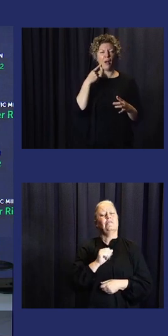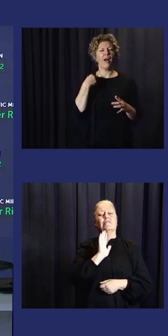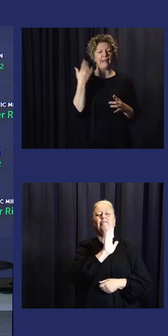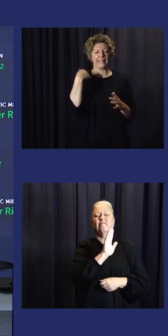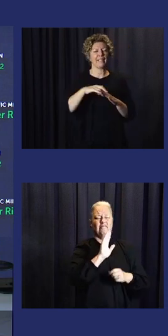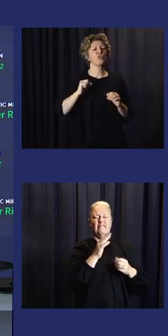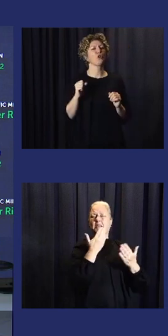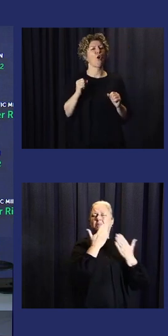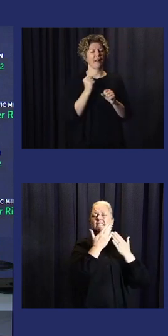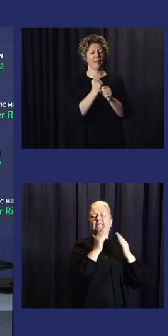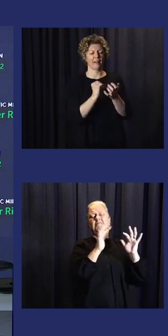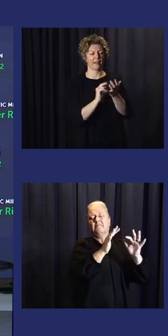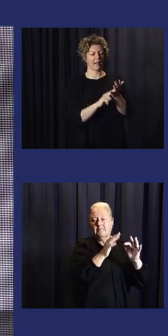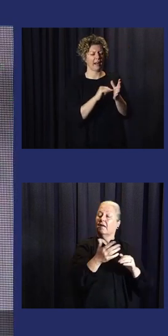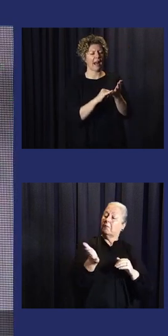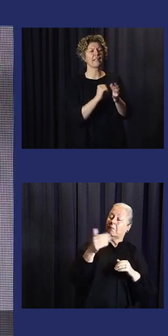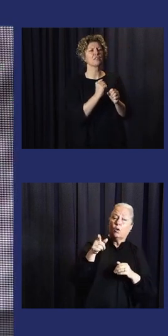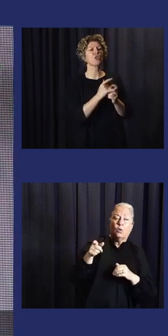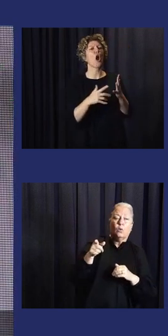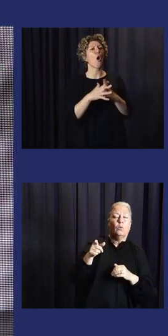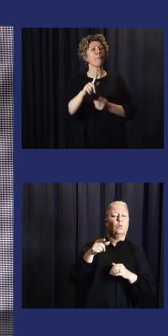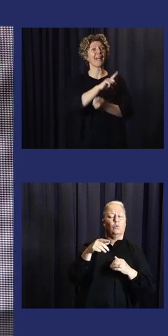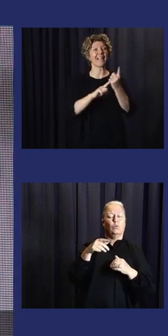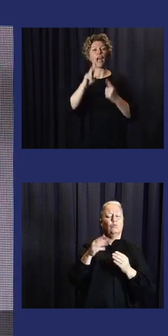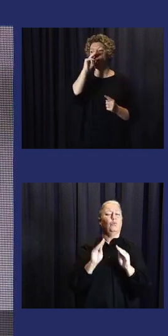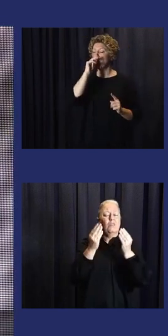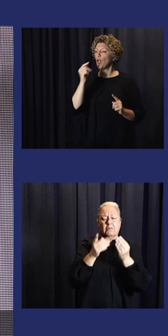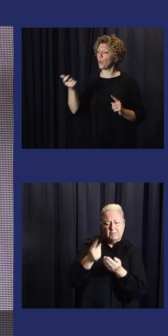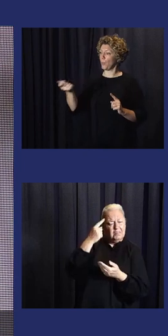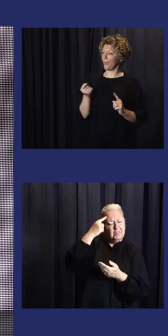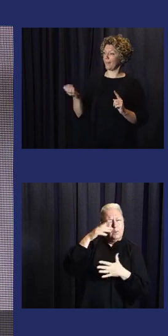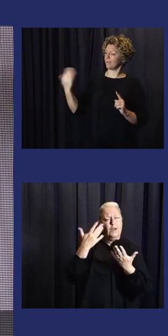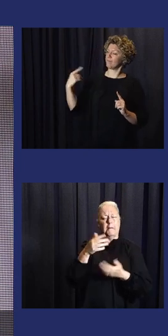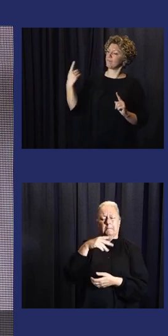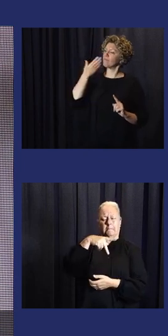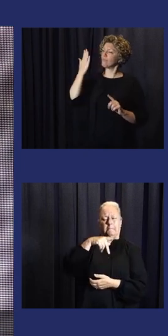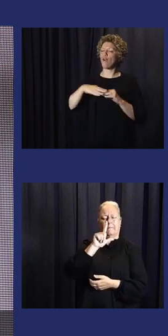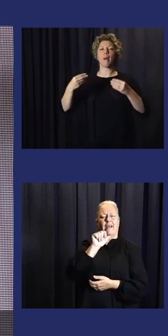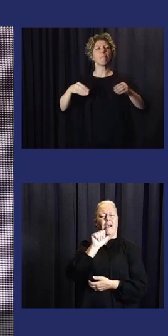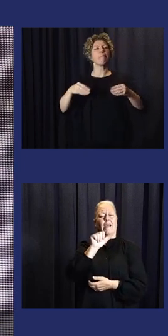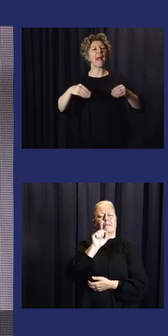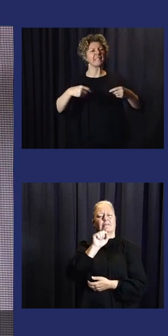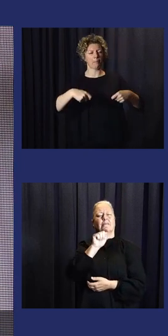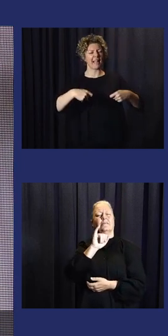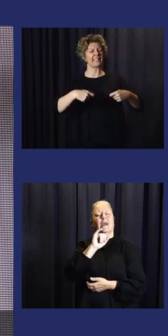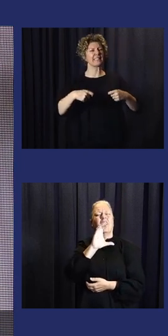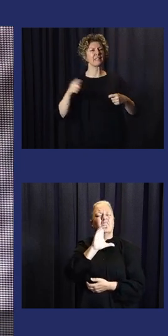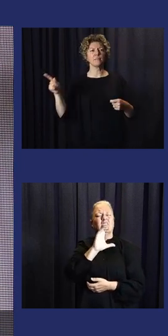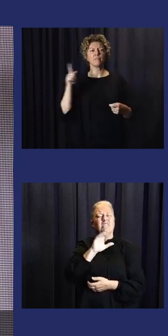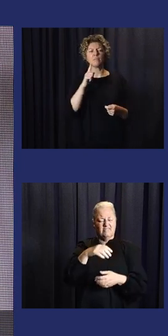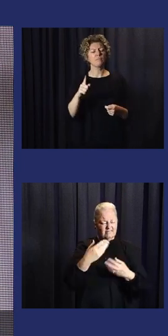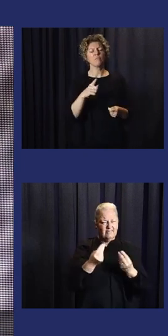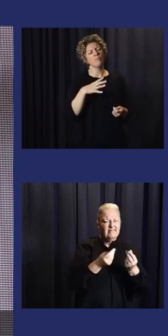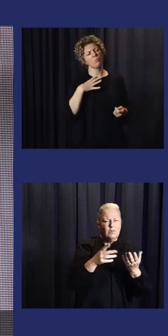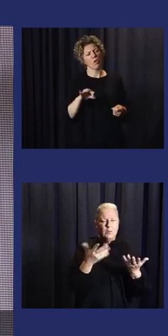climate meeting, and a youth group there was asked to deliberate on what to do about plastic pollution. And they said, it's simple, just ban